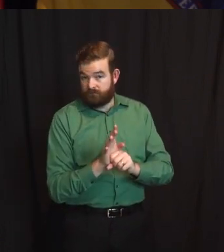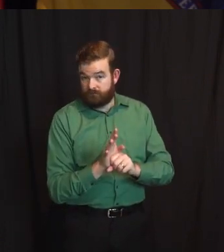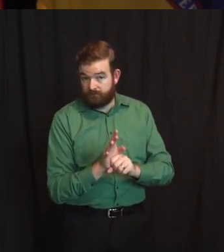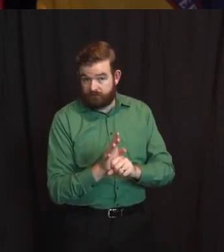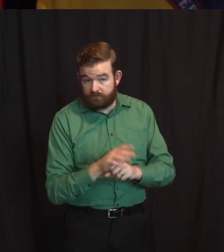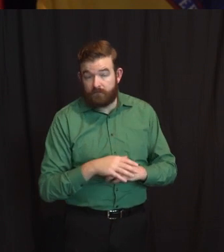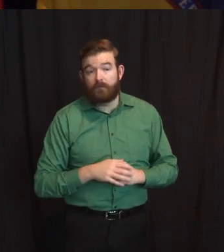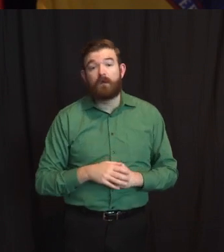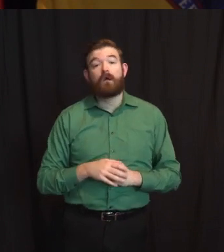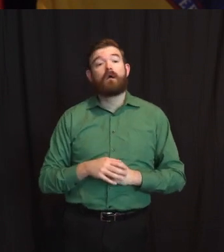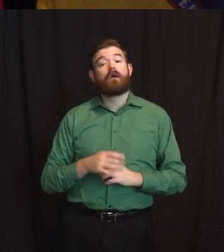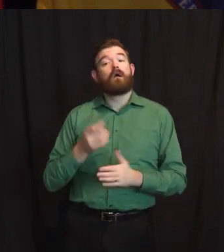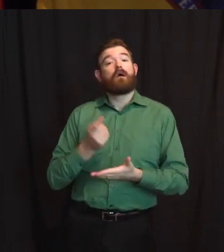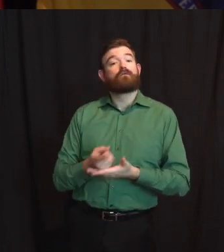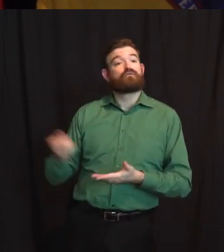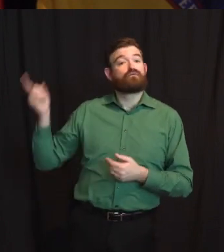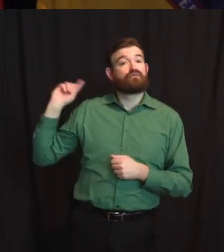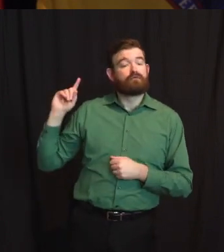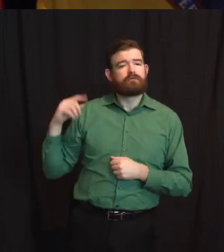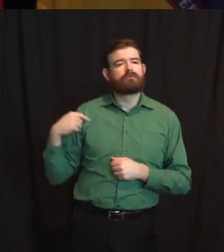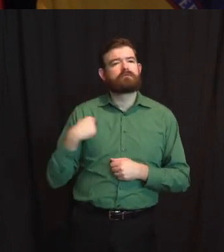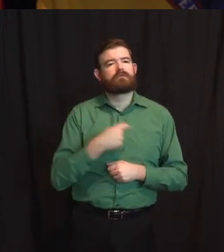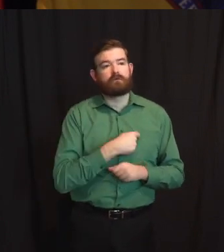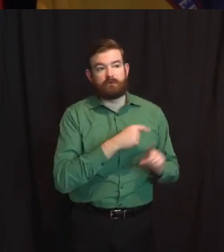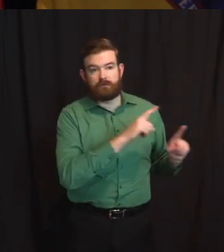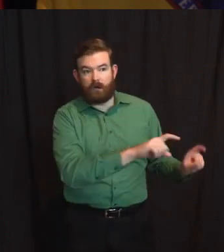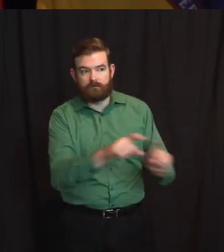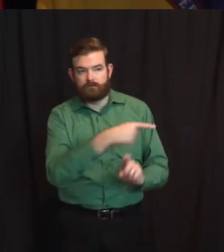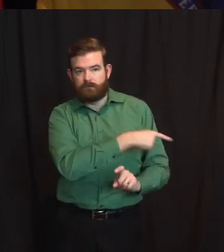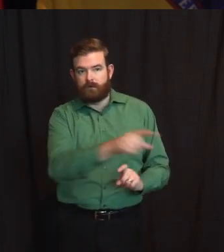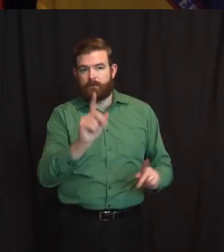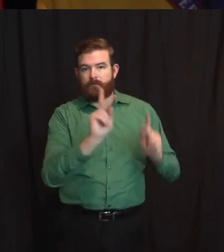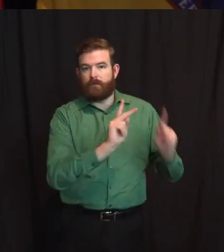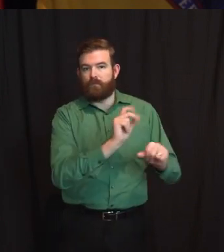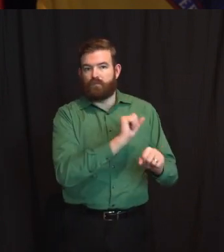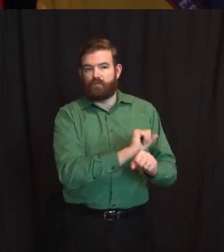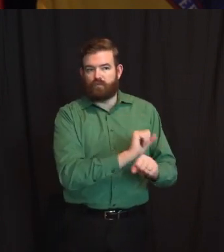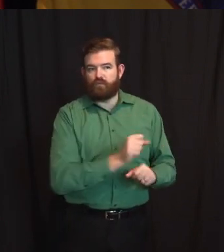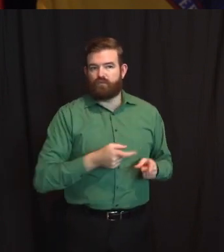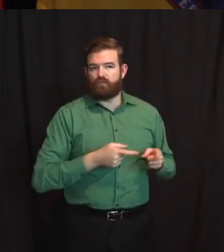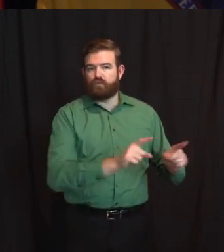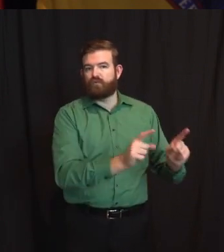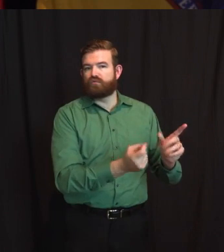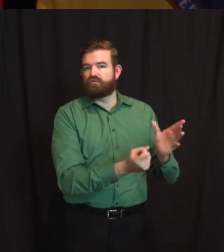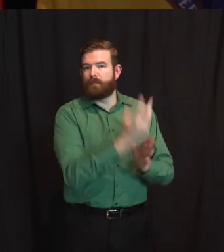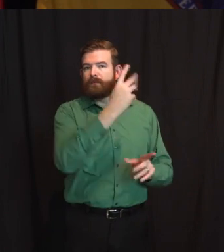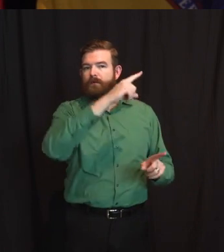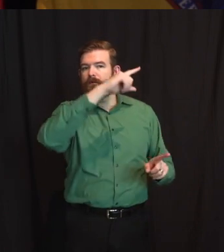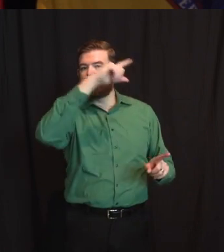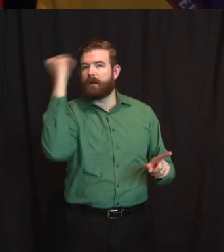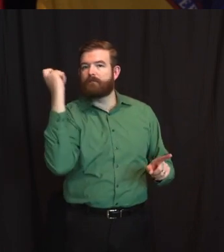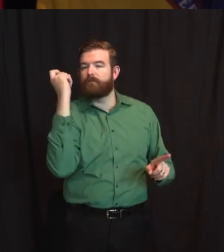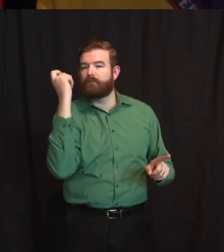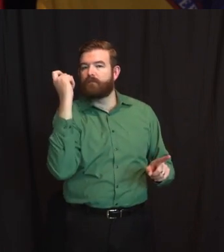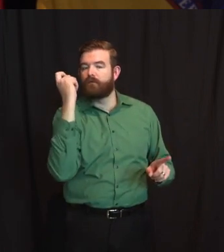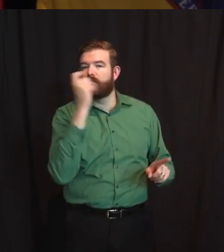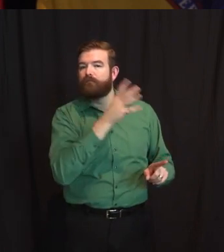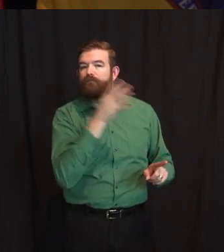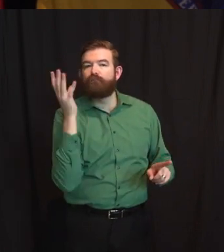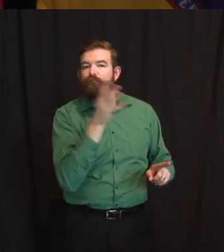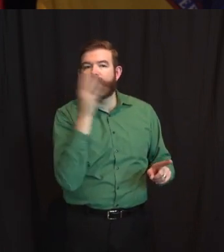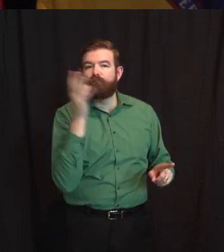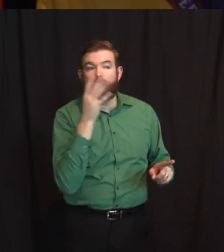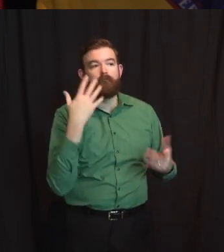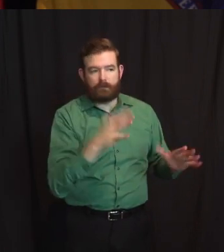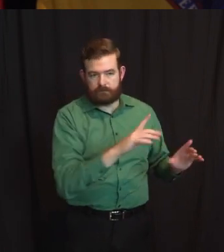week, testing of our seasonal farm workers in South Jersey is already underway. So far, we have